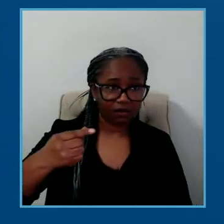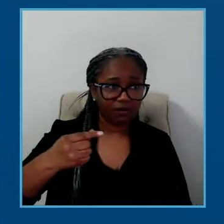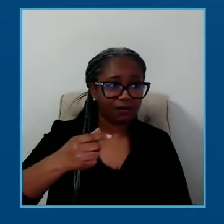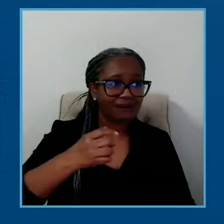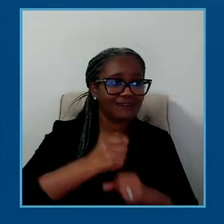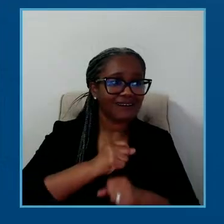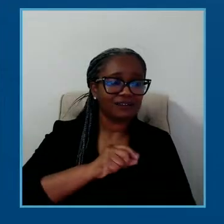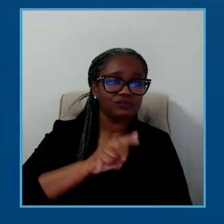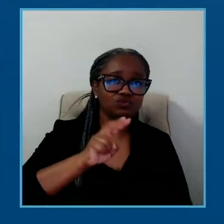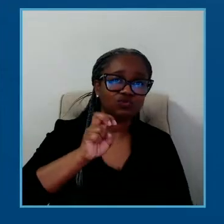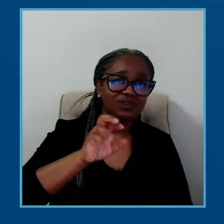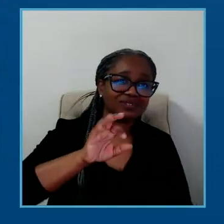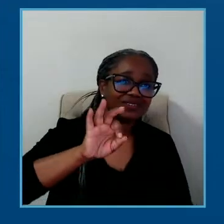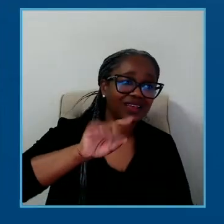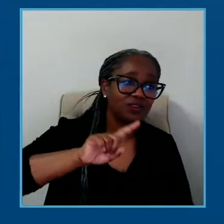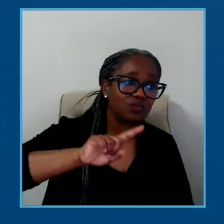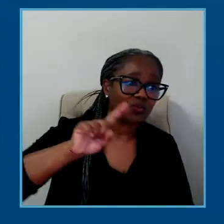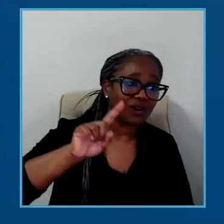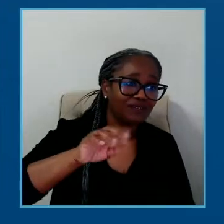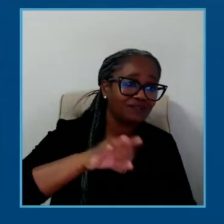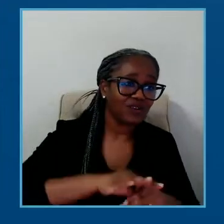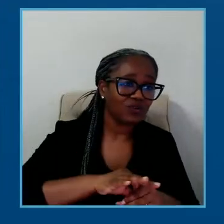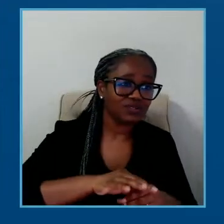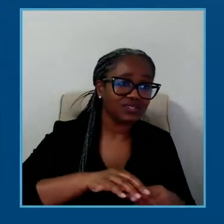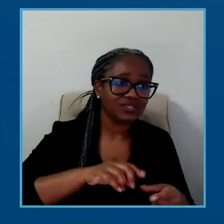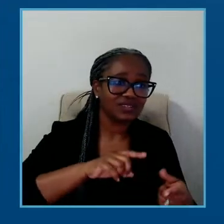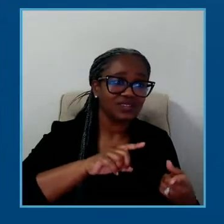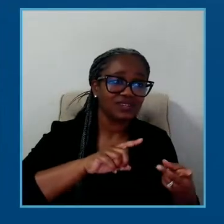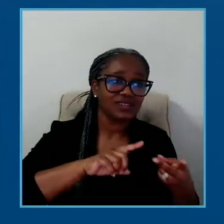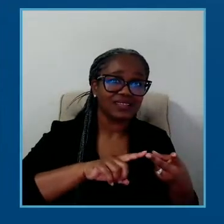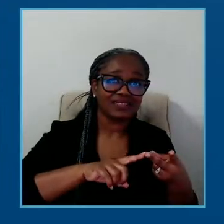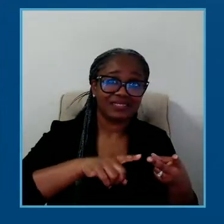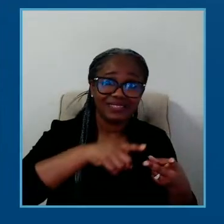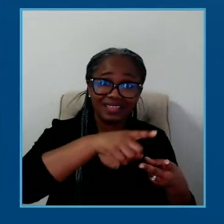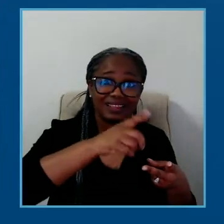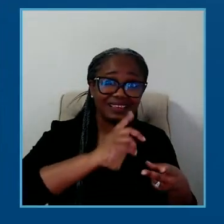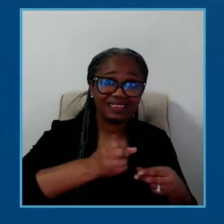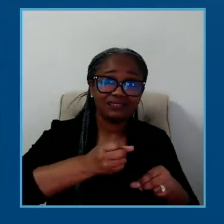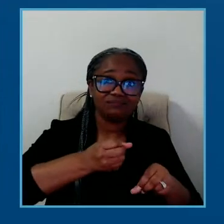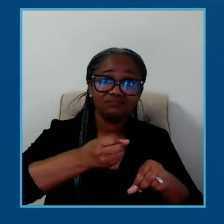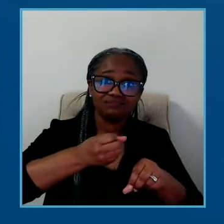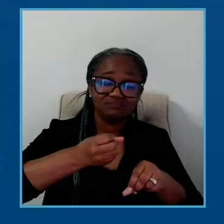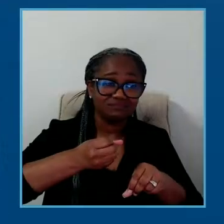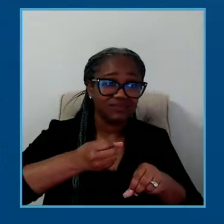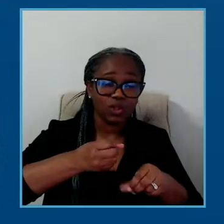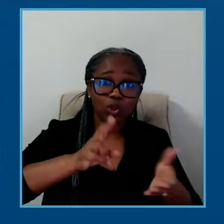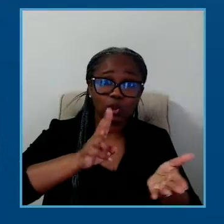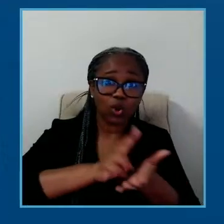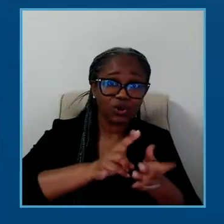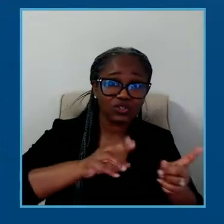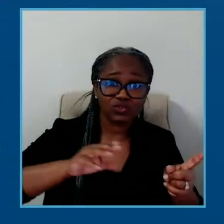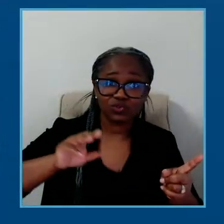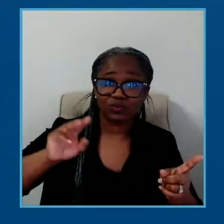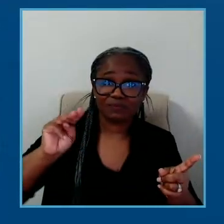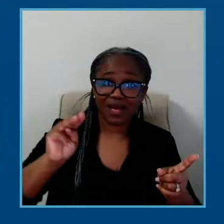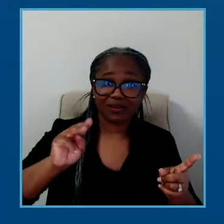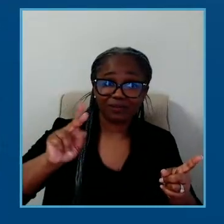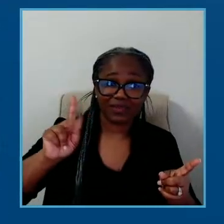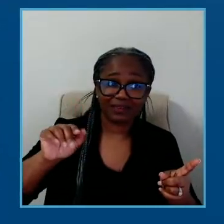in losing to Malcolm Kenyatta in 512 votes, which should have been 411. The idea that he